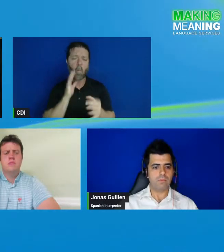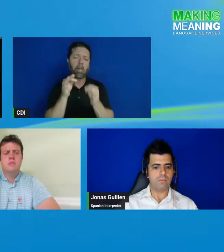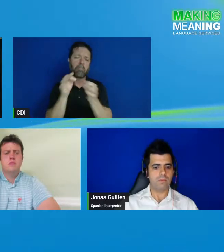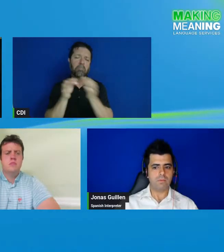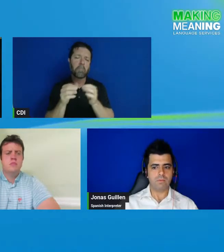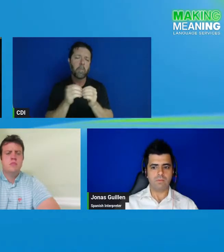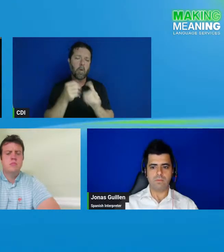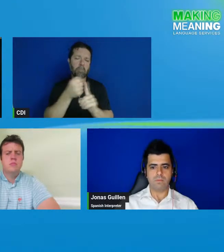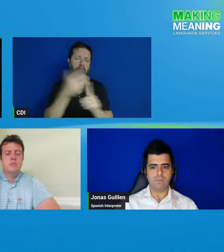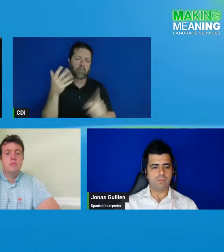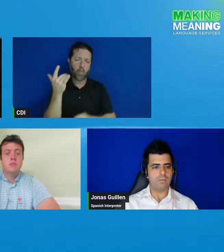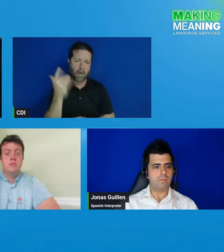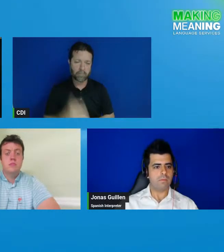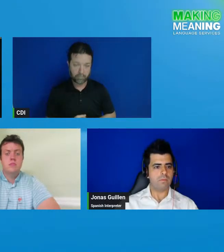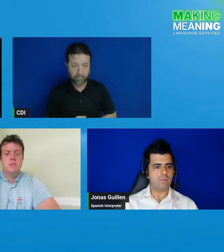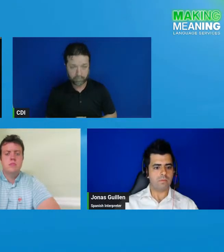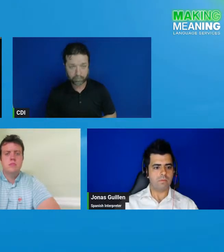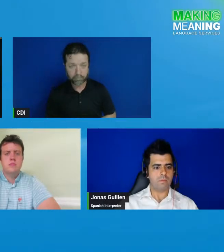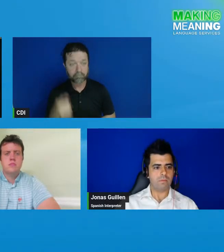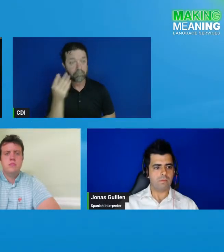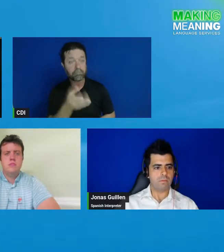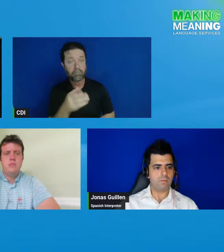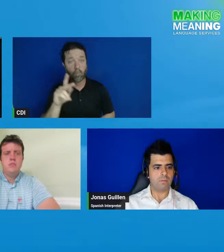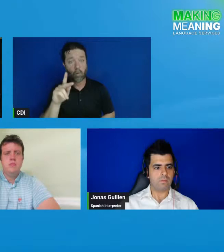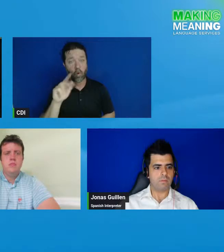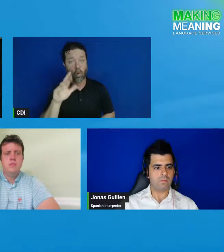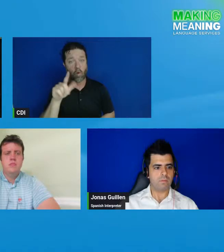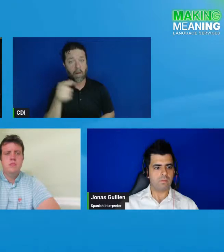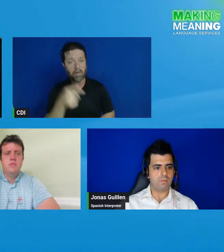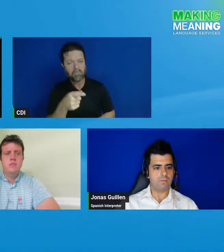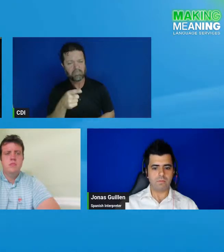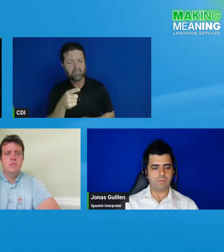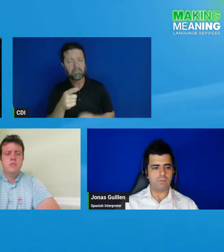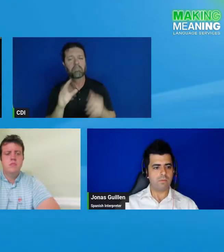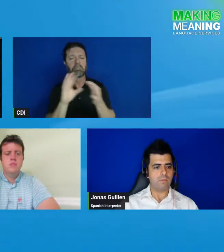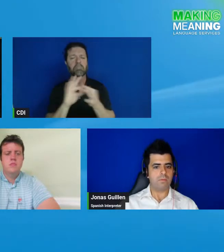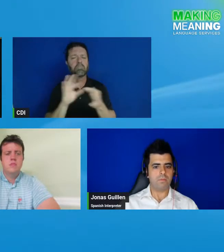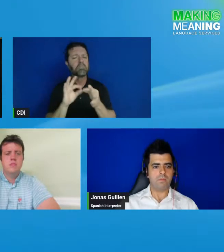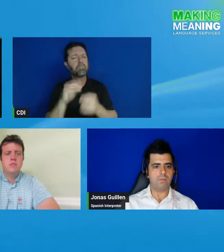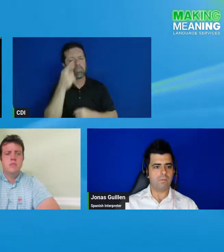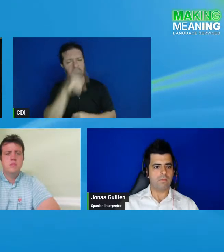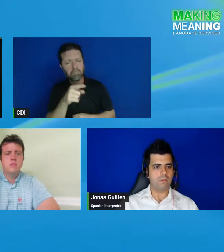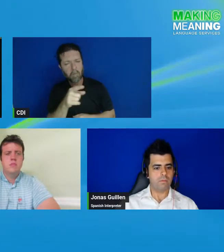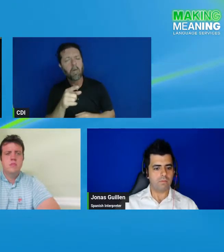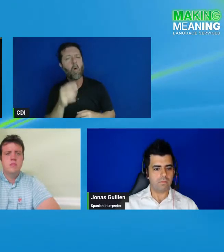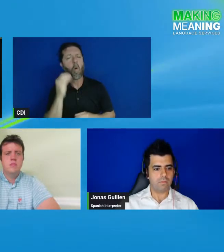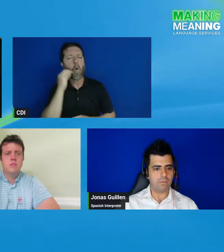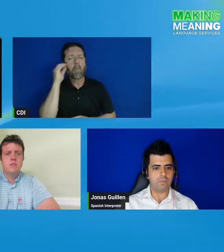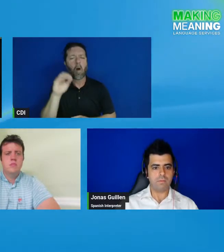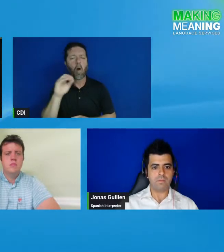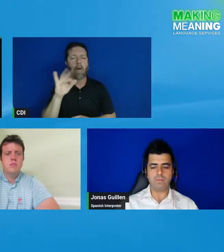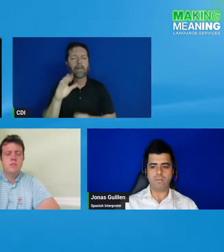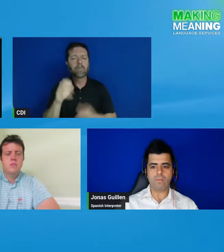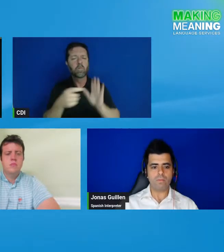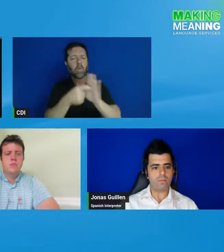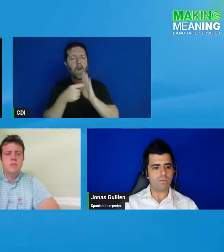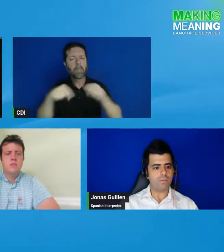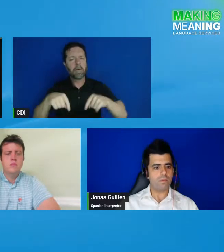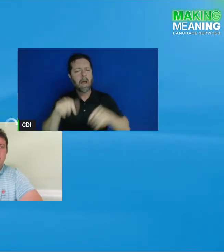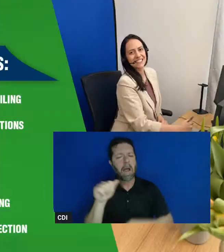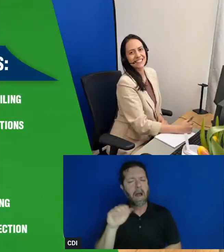just tell the audience kind of what are the home office requirements here at AMN Language Services? Yeah, of